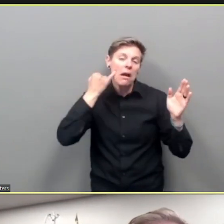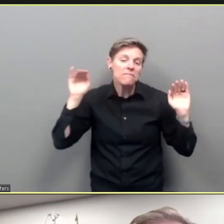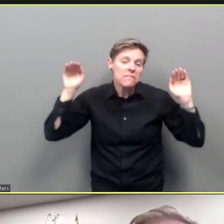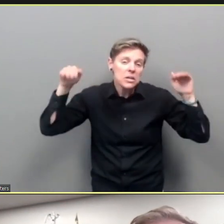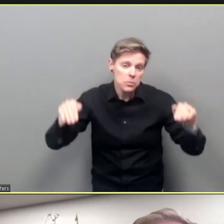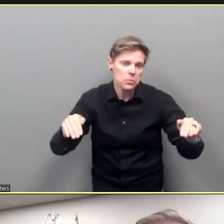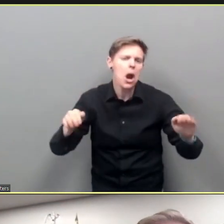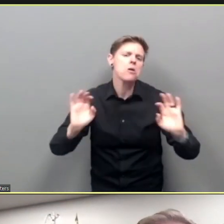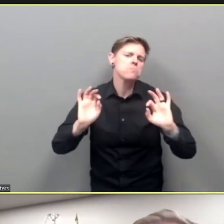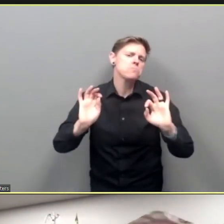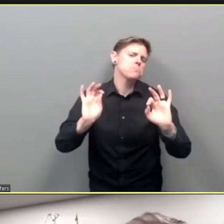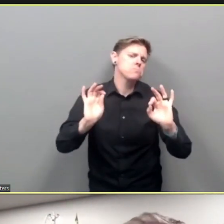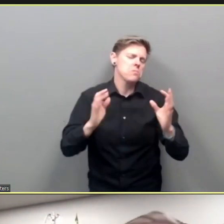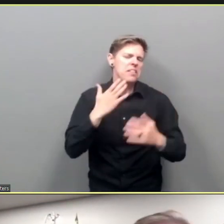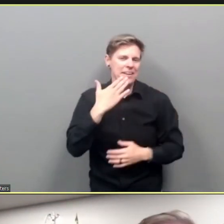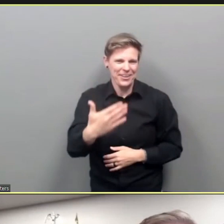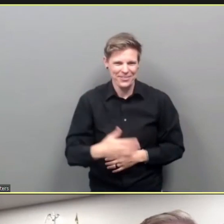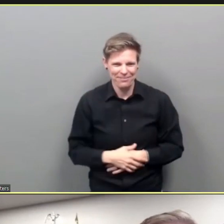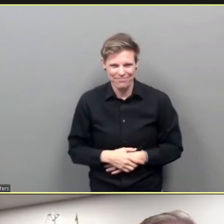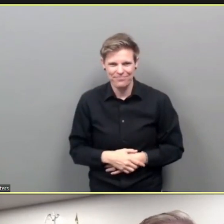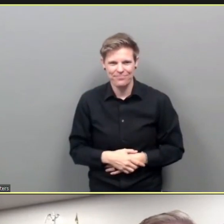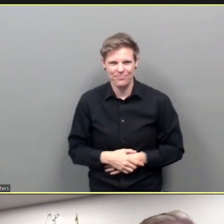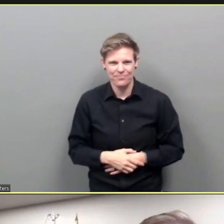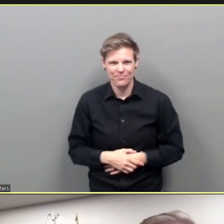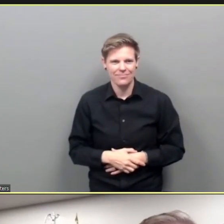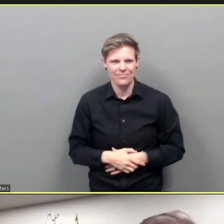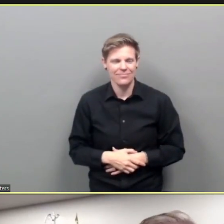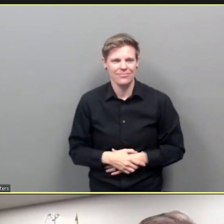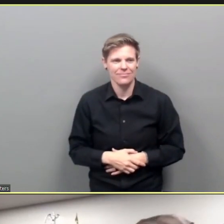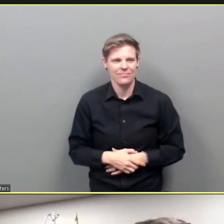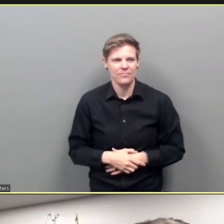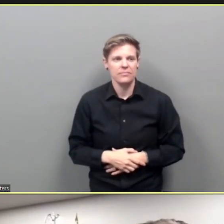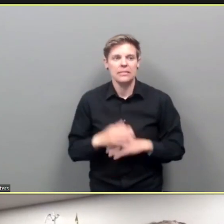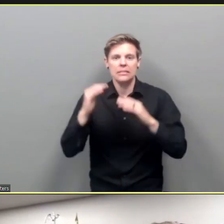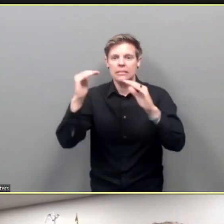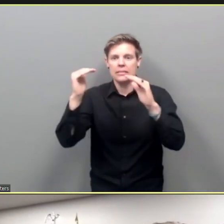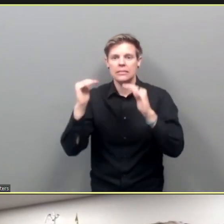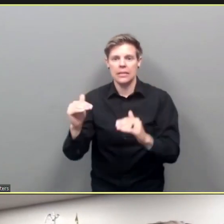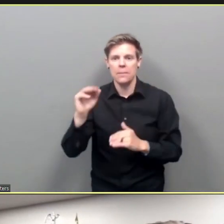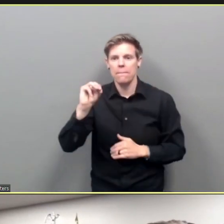you. Thanks, Dan. Next, we'll turn to Merrill Cornfield.